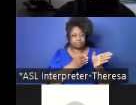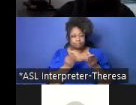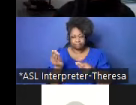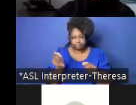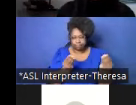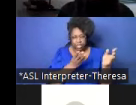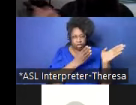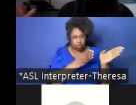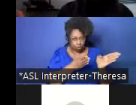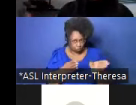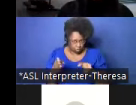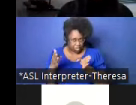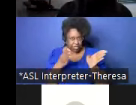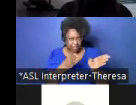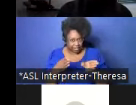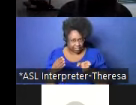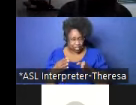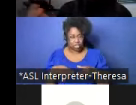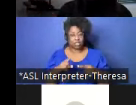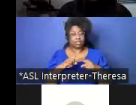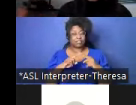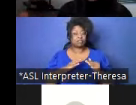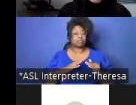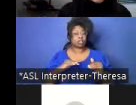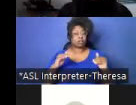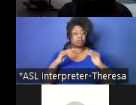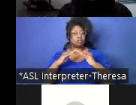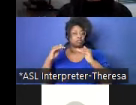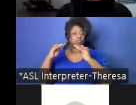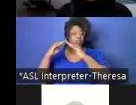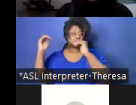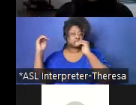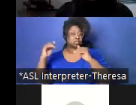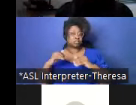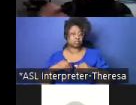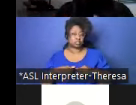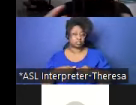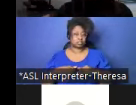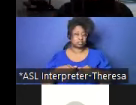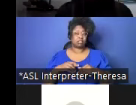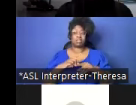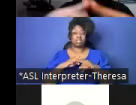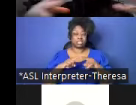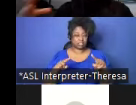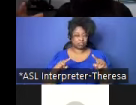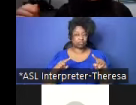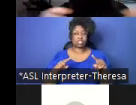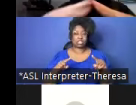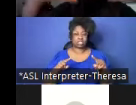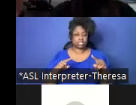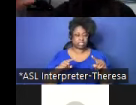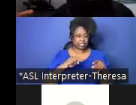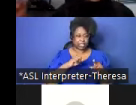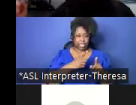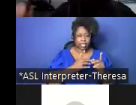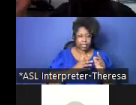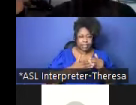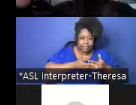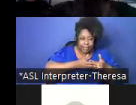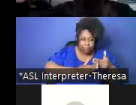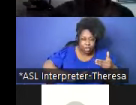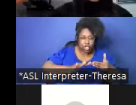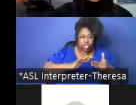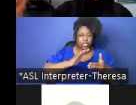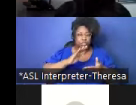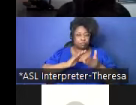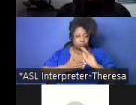of governance and at multiple scales, you know, neighborhood, municipal, regional, and